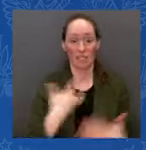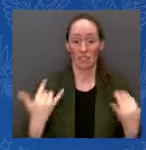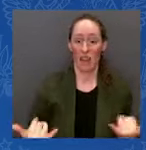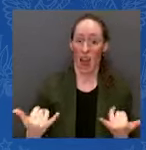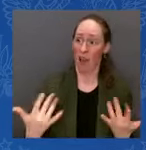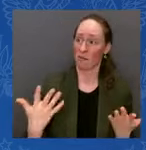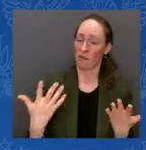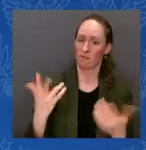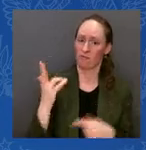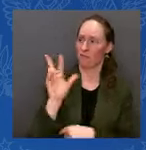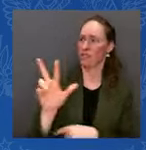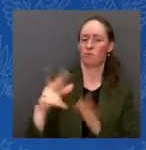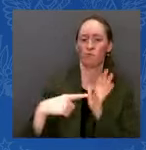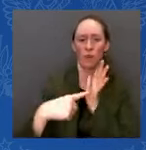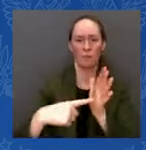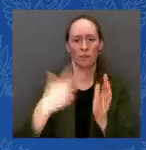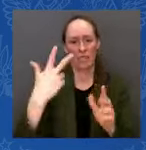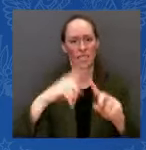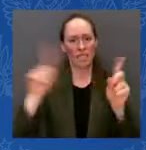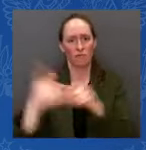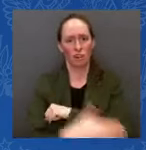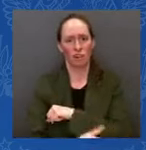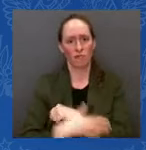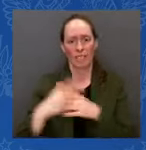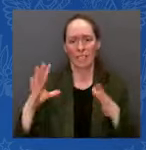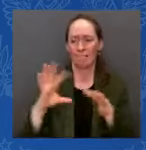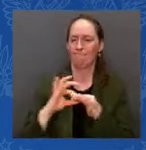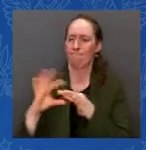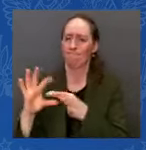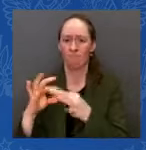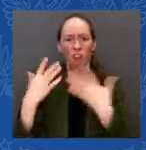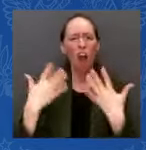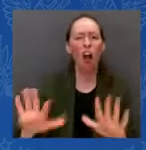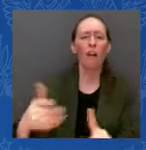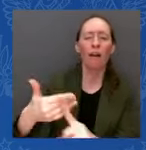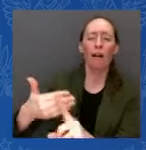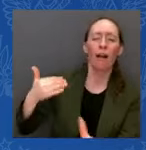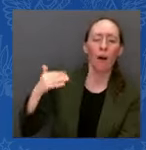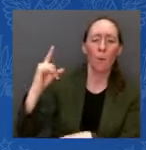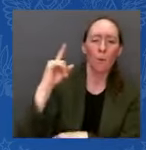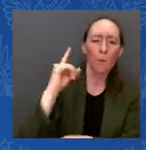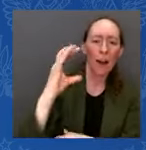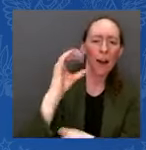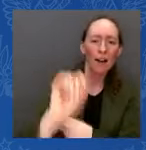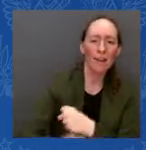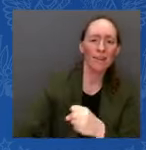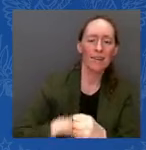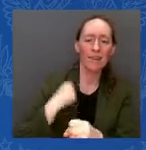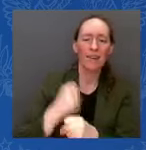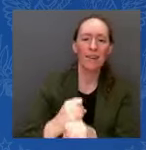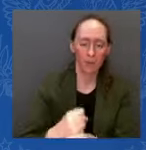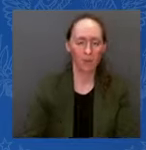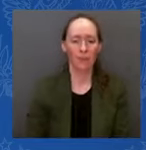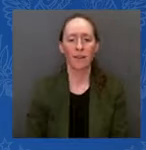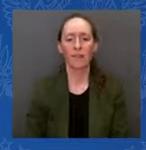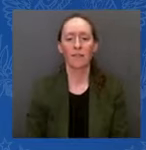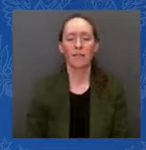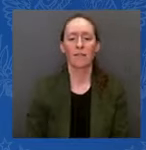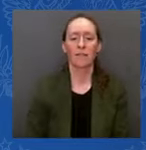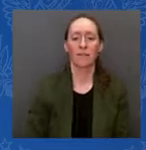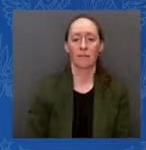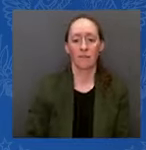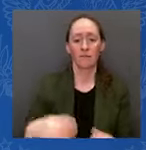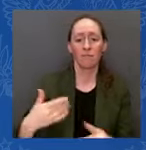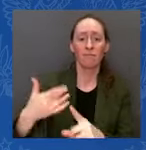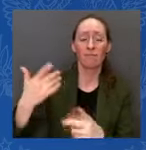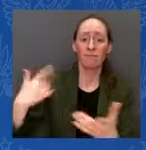blood together in defense of our shared values. And three democracies that are coming together again